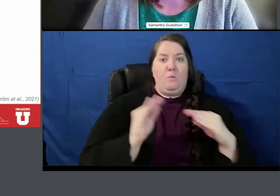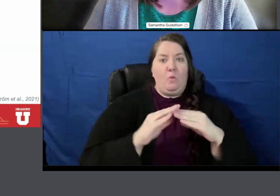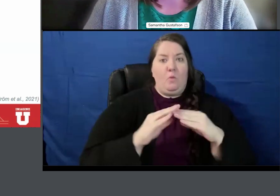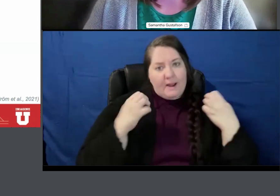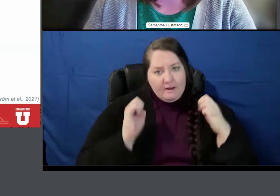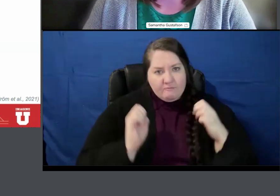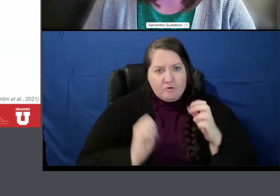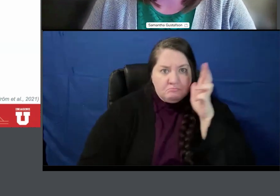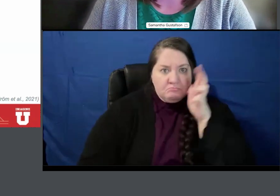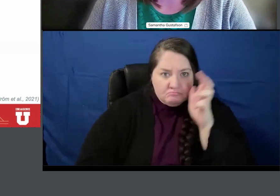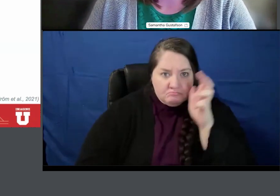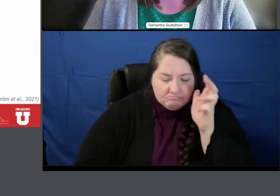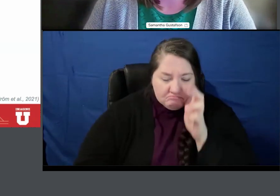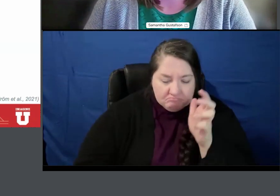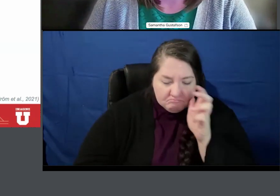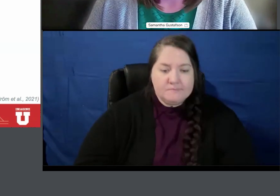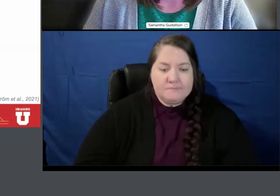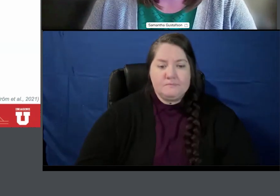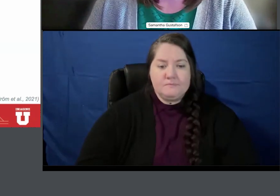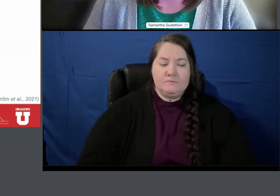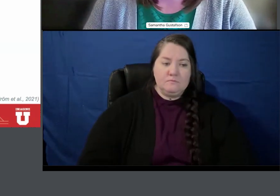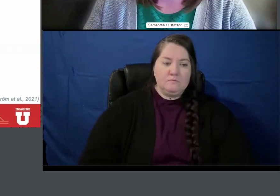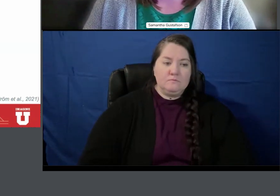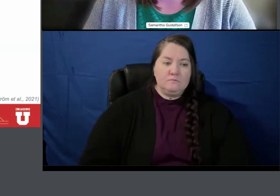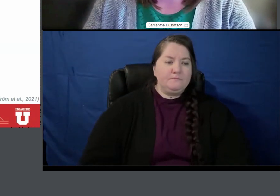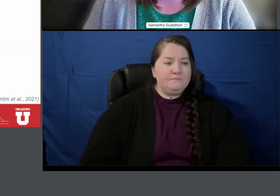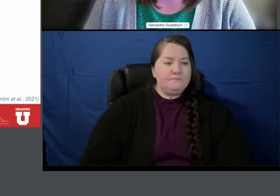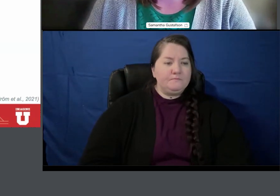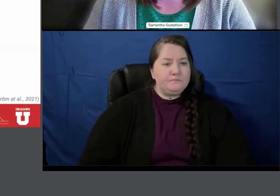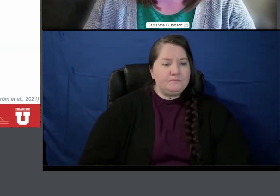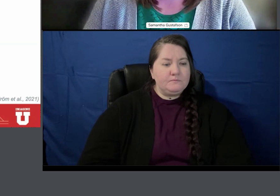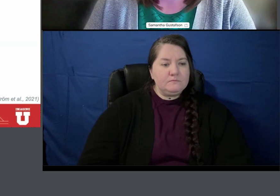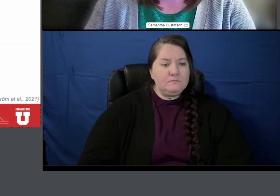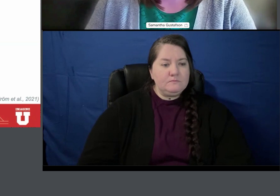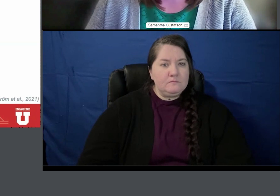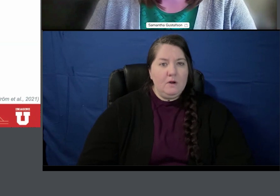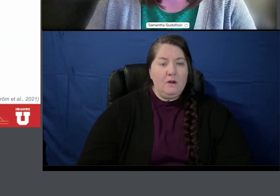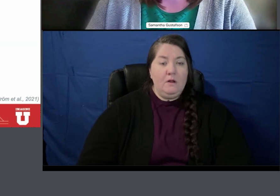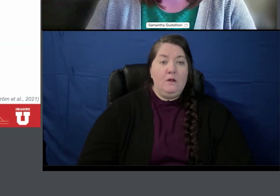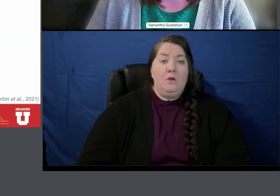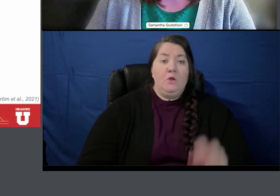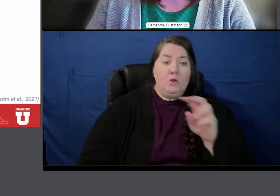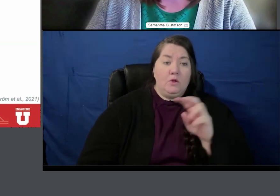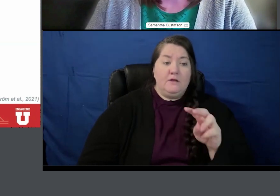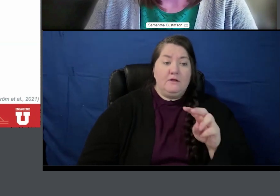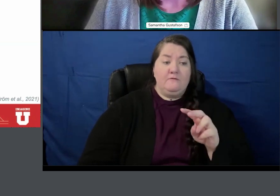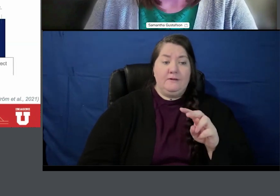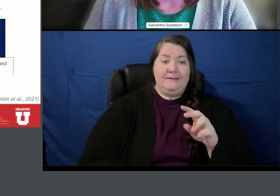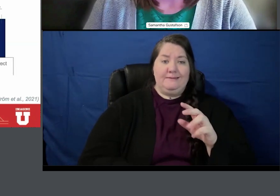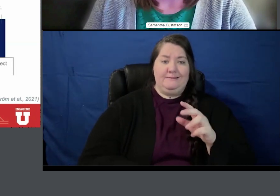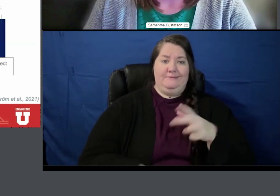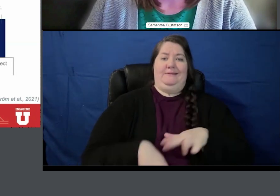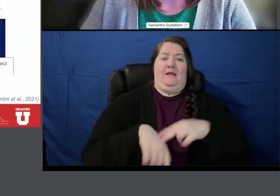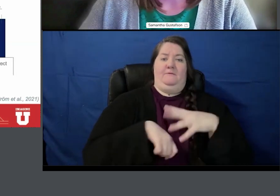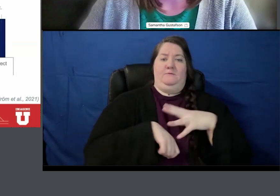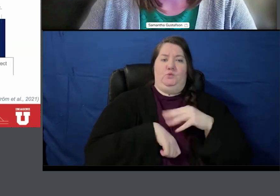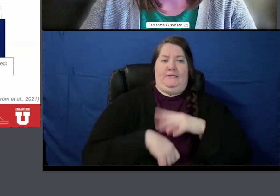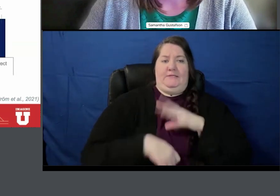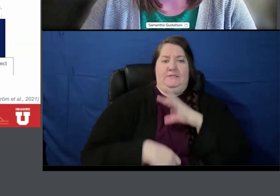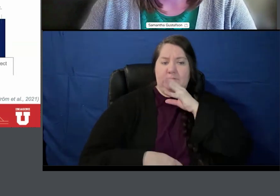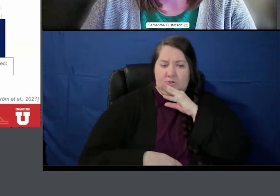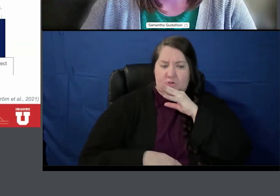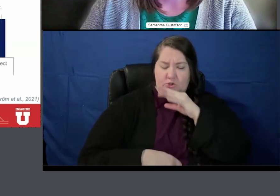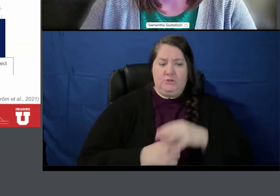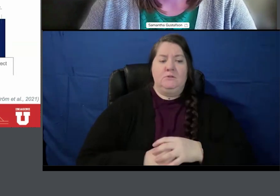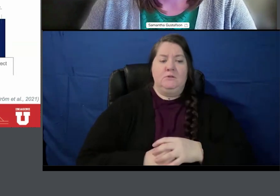in this study. So they looked at children who were native Swedish speakers, and they